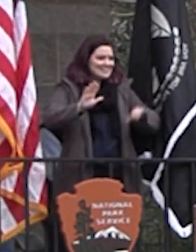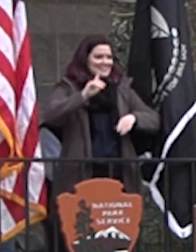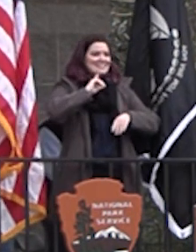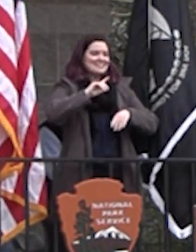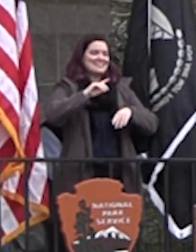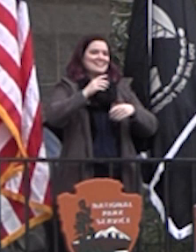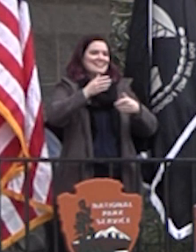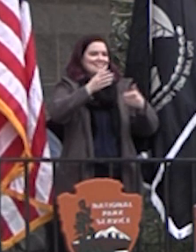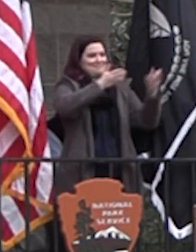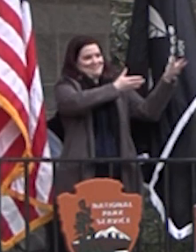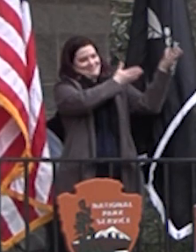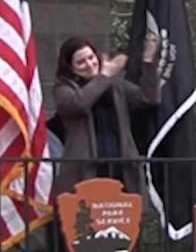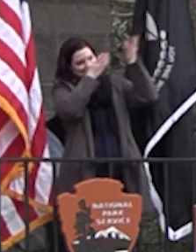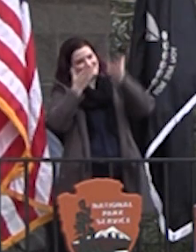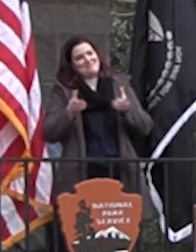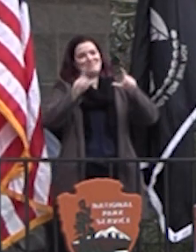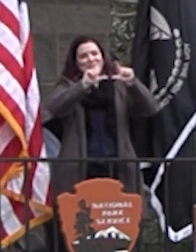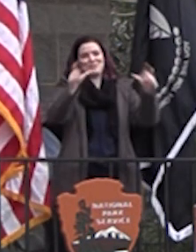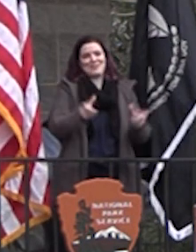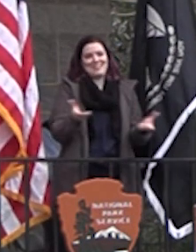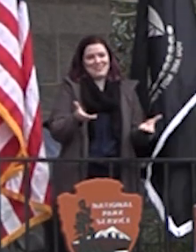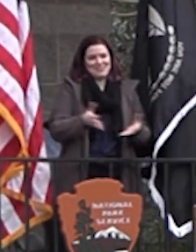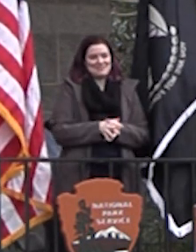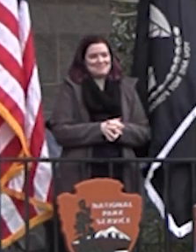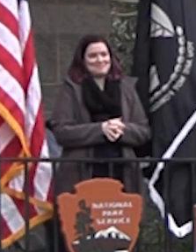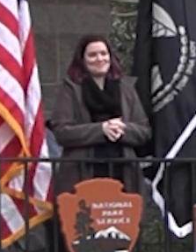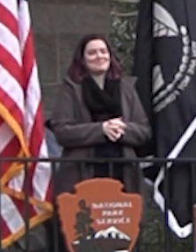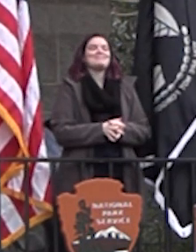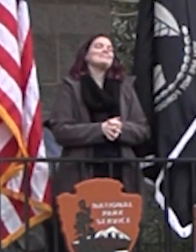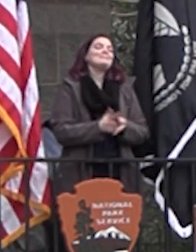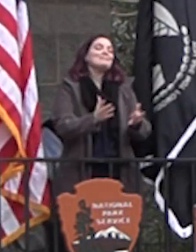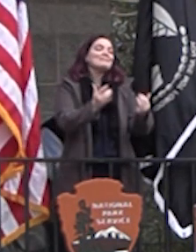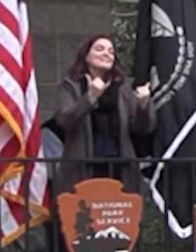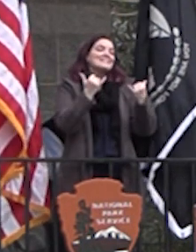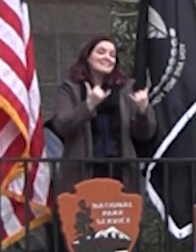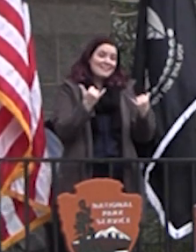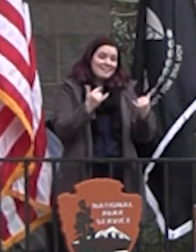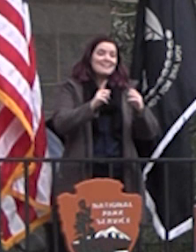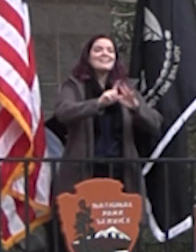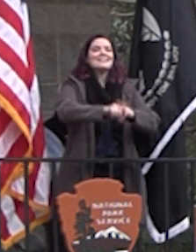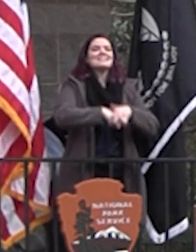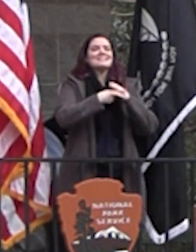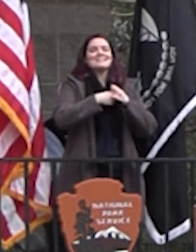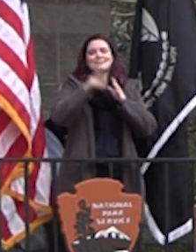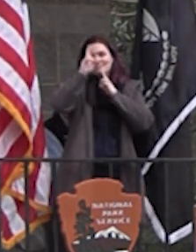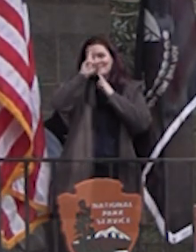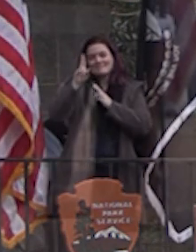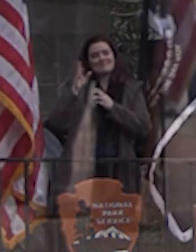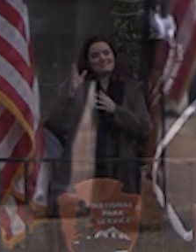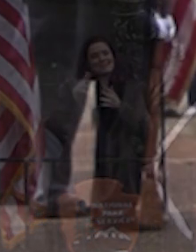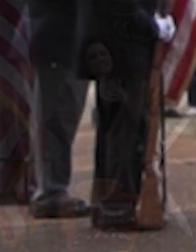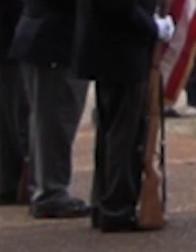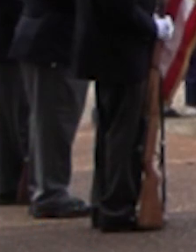these wreaths here. So we'll begin today by paying respect to our American flag.